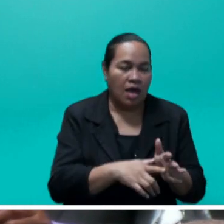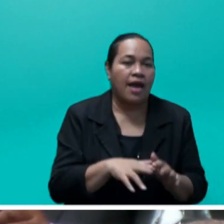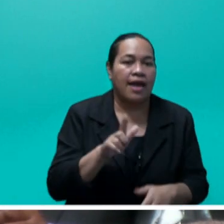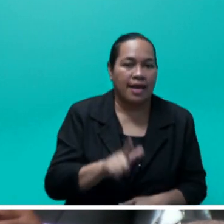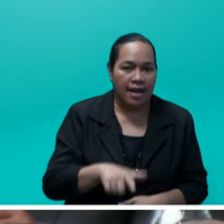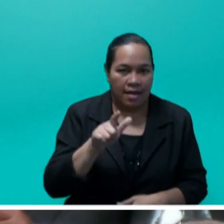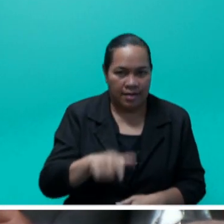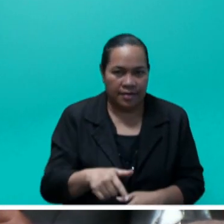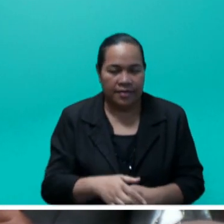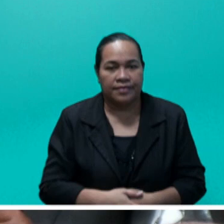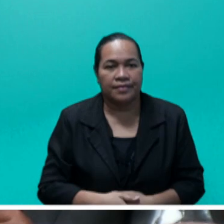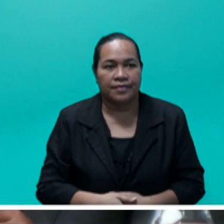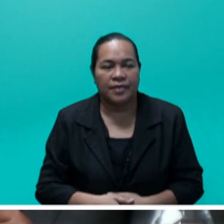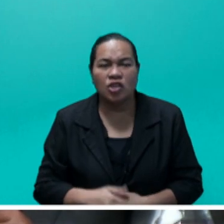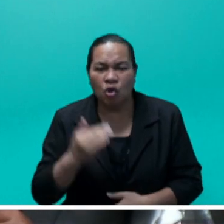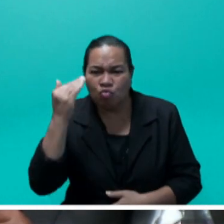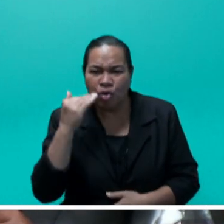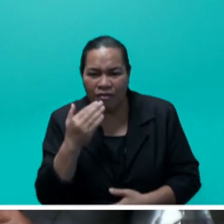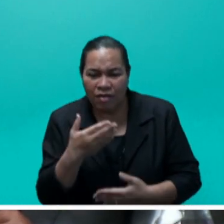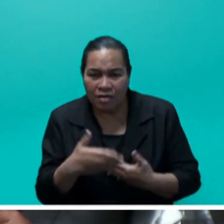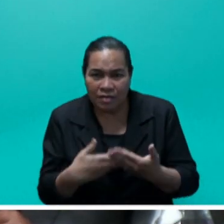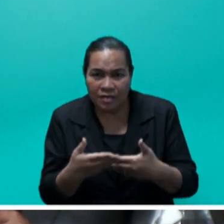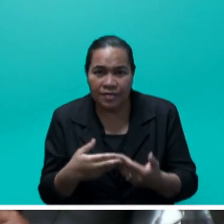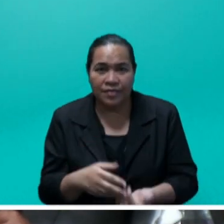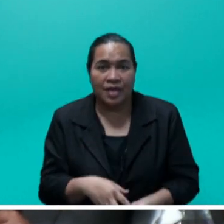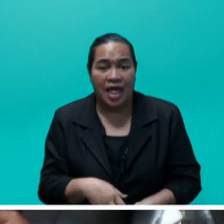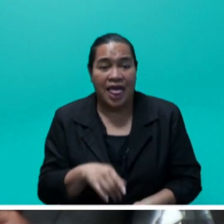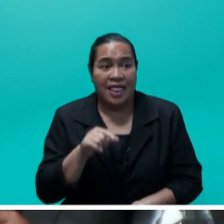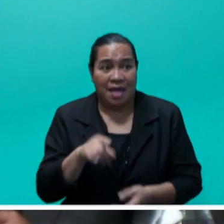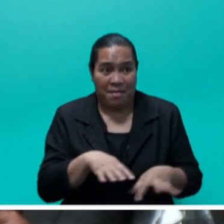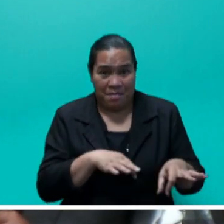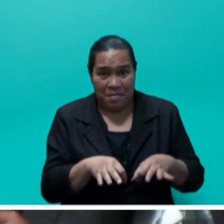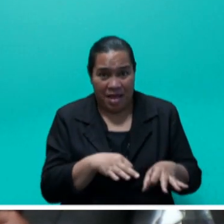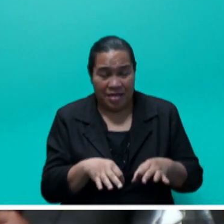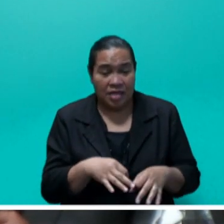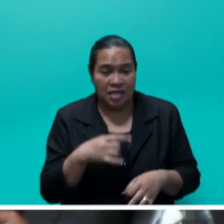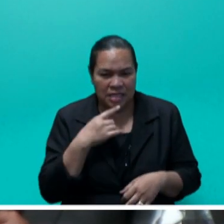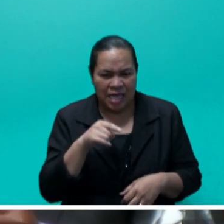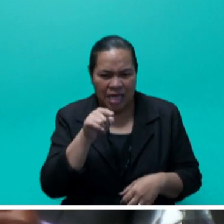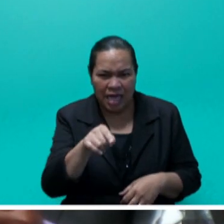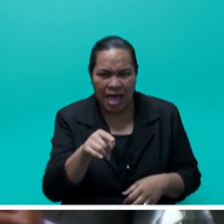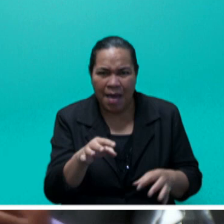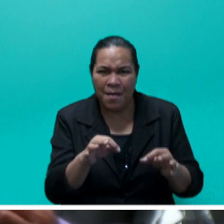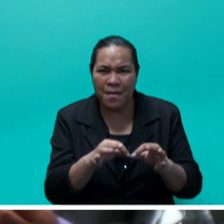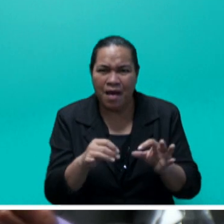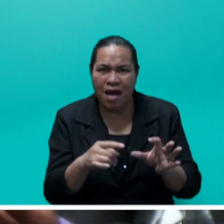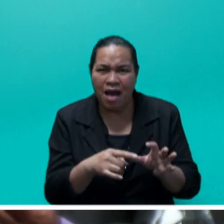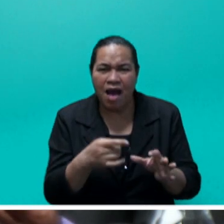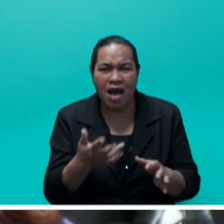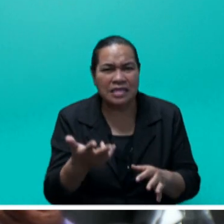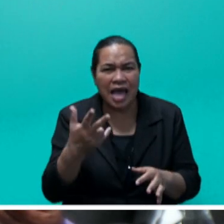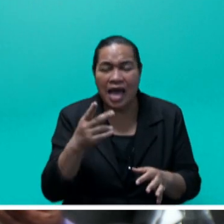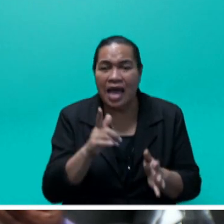Just as a brief background, the structural condition of the more than 80 years old golden age in Lotoka